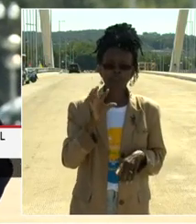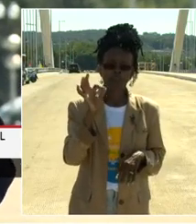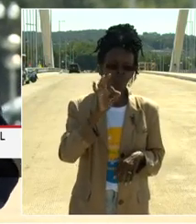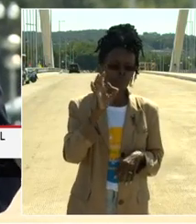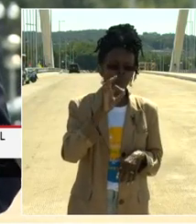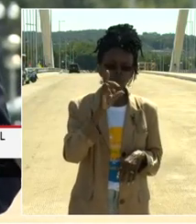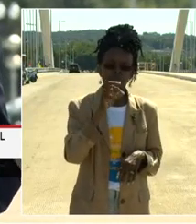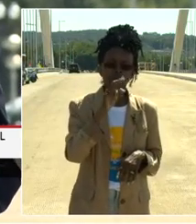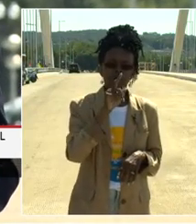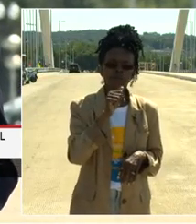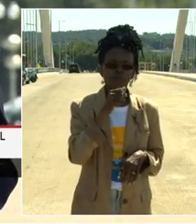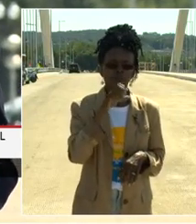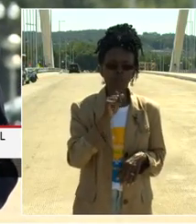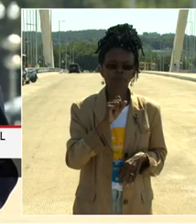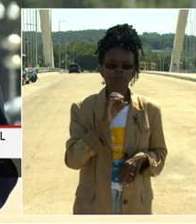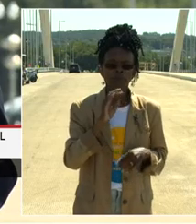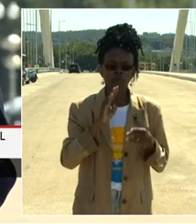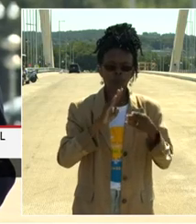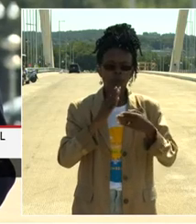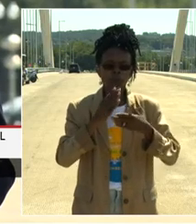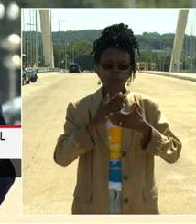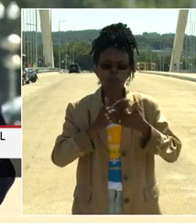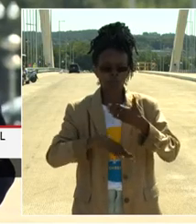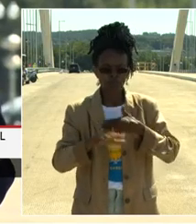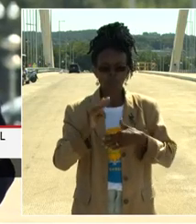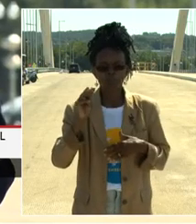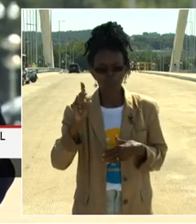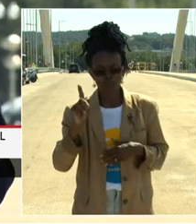he was born in Maryland,